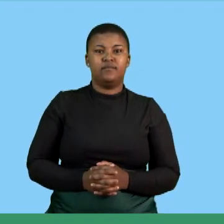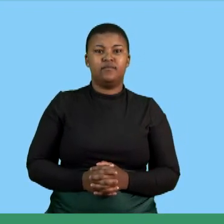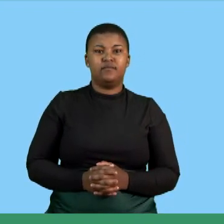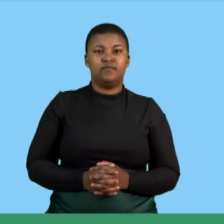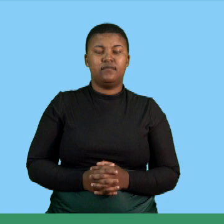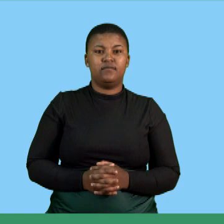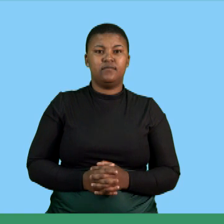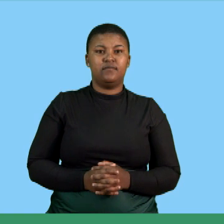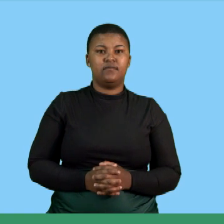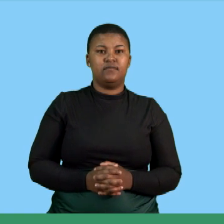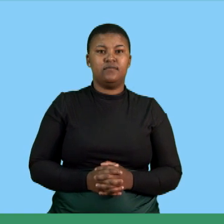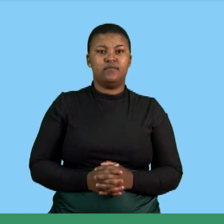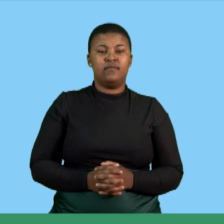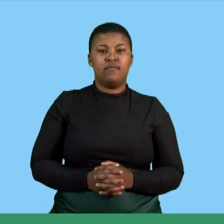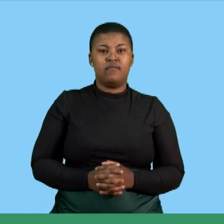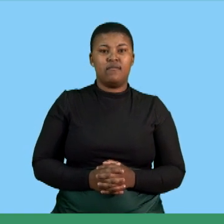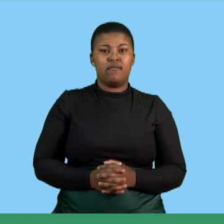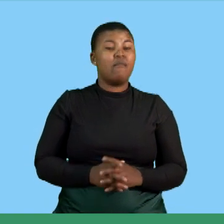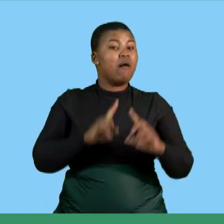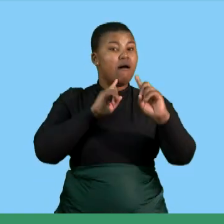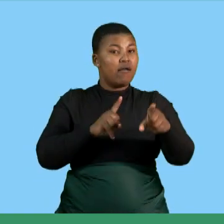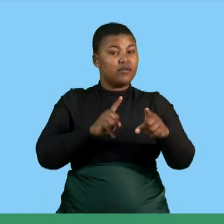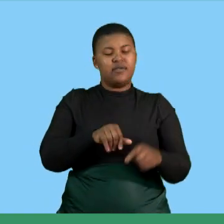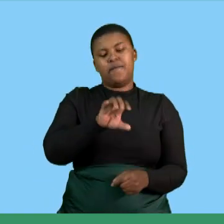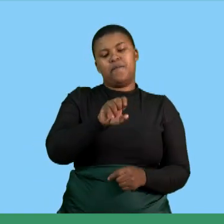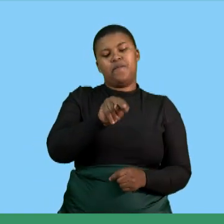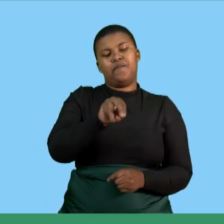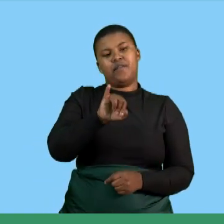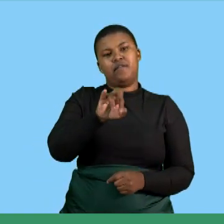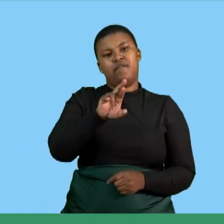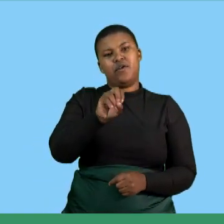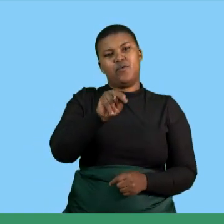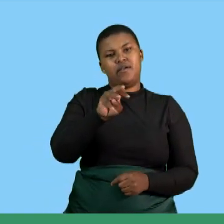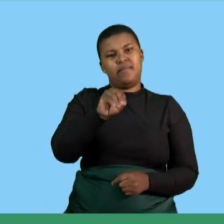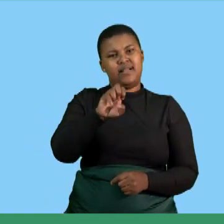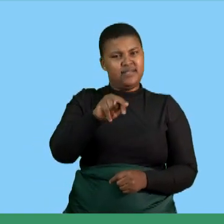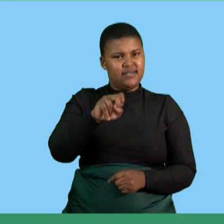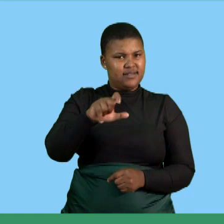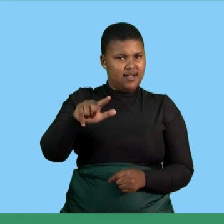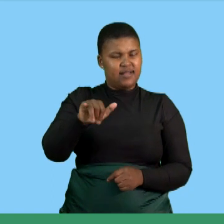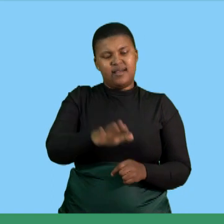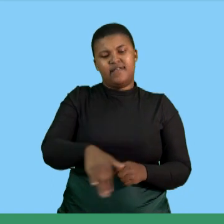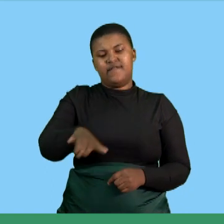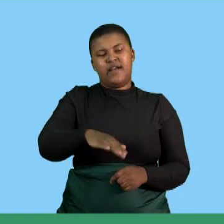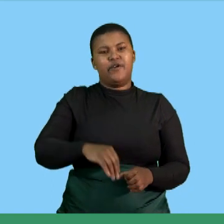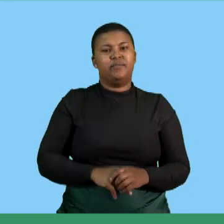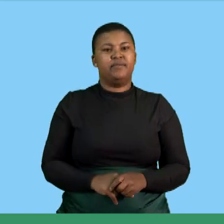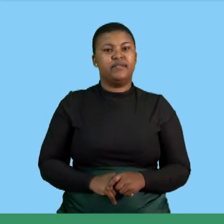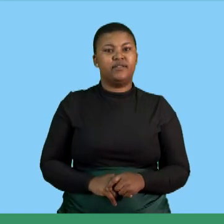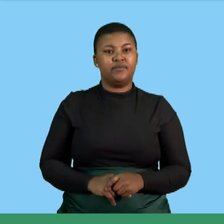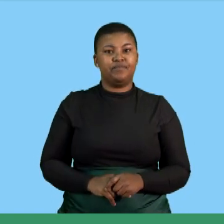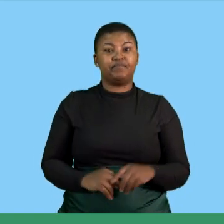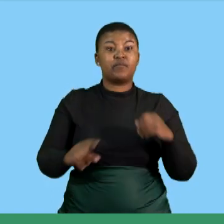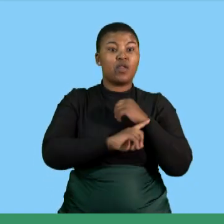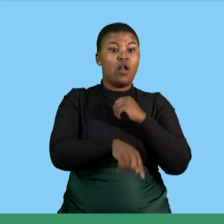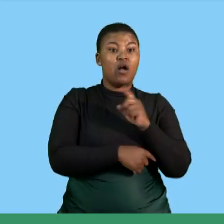So we say the answer then is our environmental environment. All right, so let's take